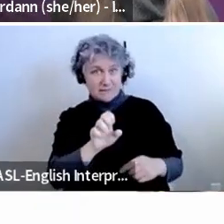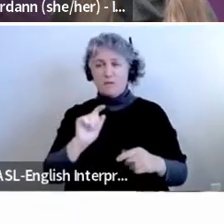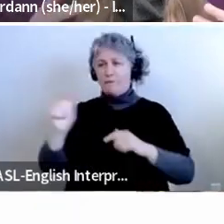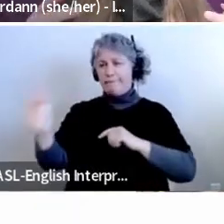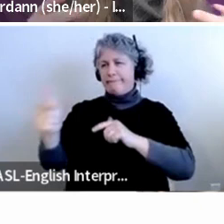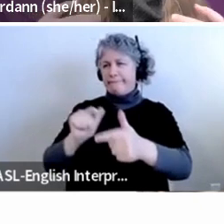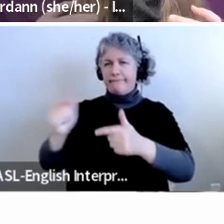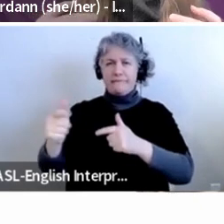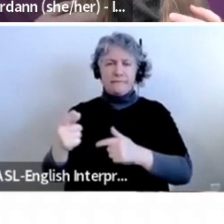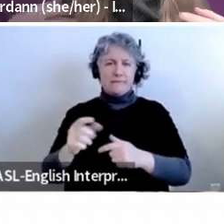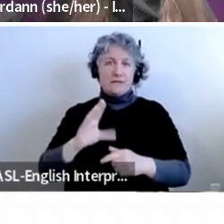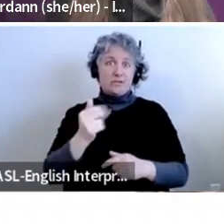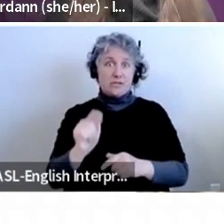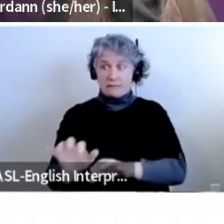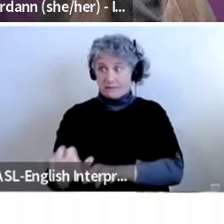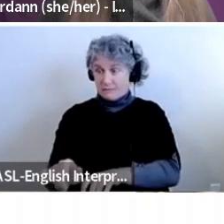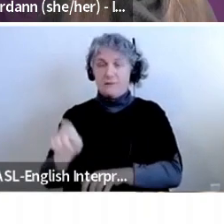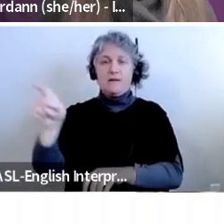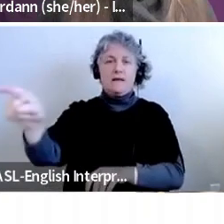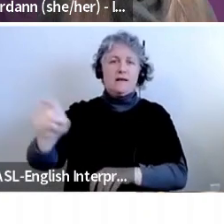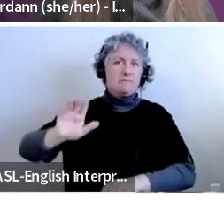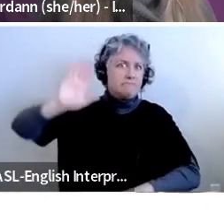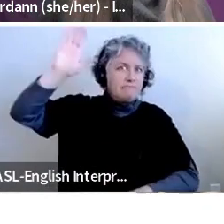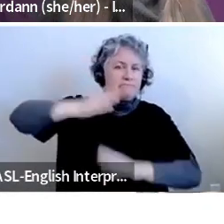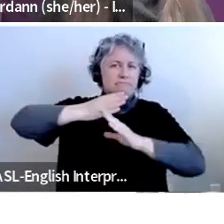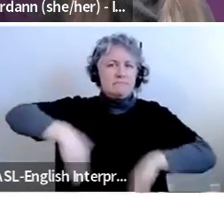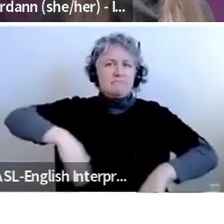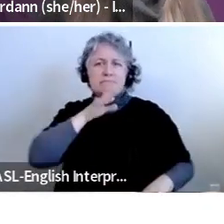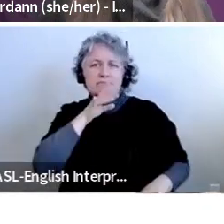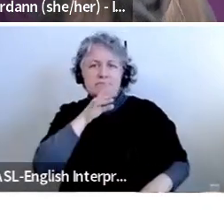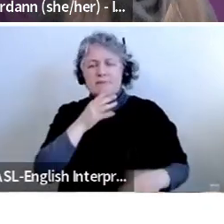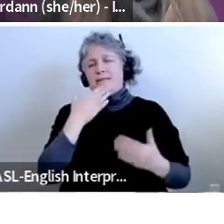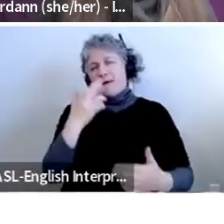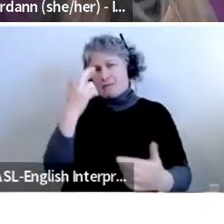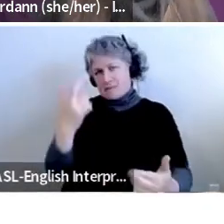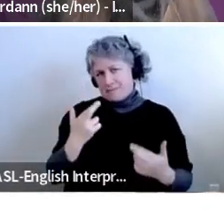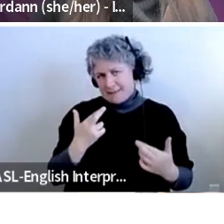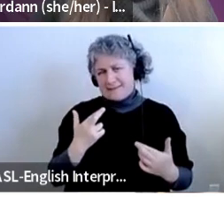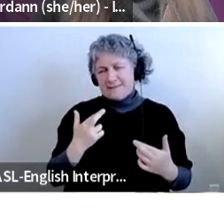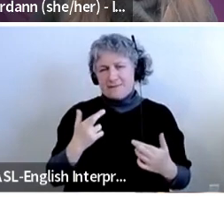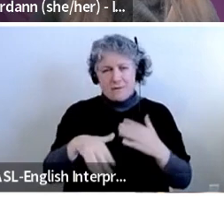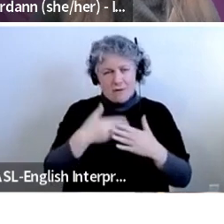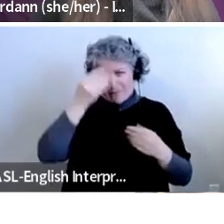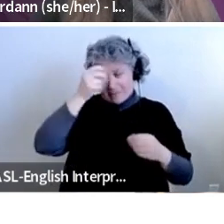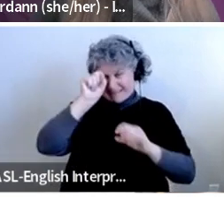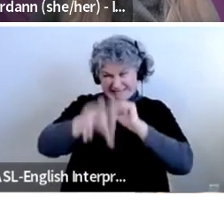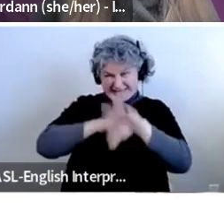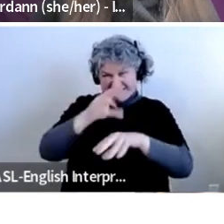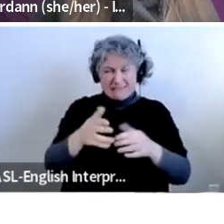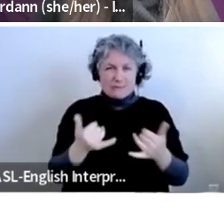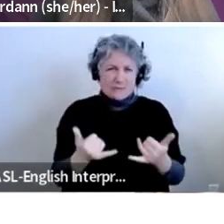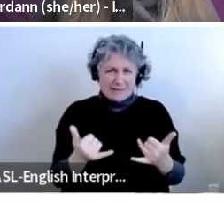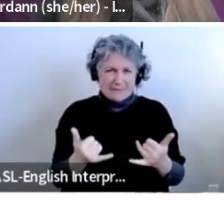and those who want to ask their question out loud. And really appreciate you respecting this process so we can get through all of the content today and make